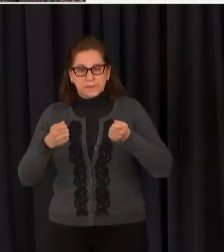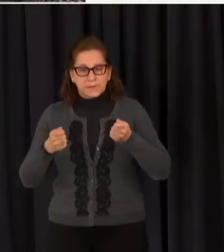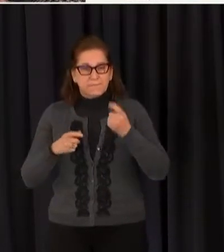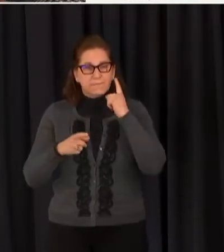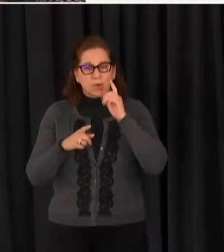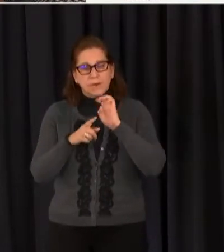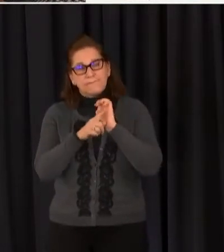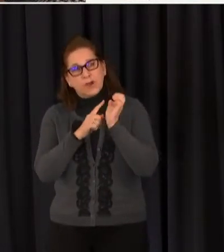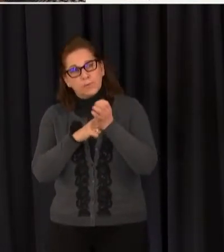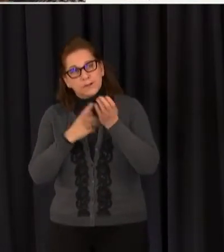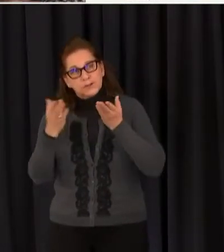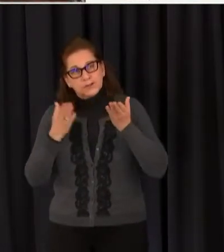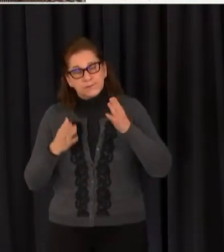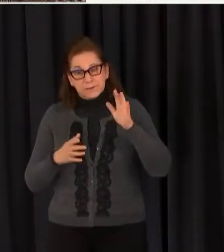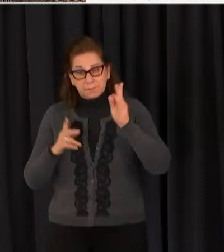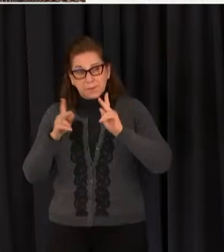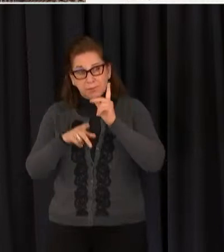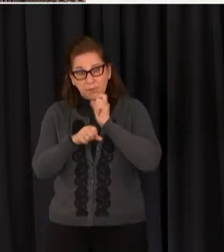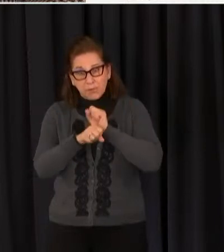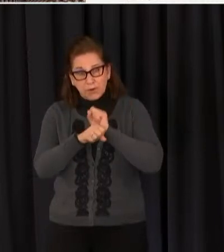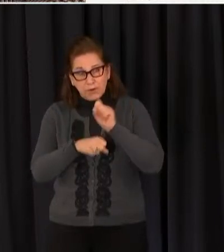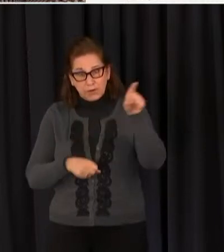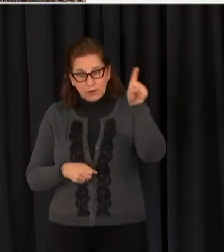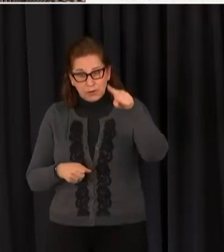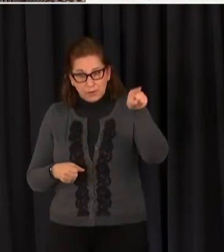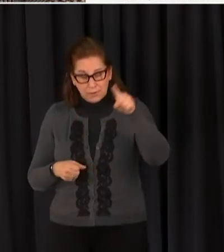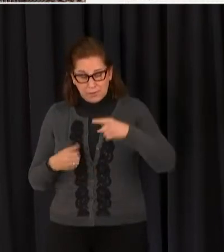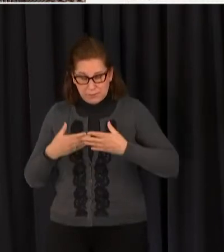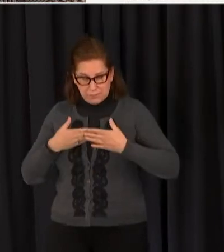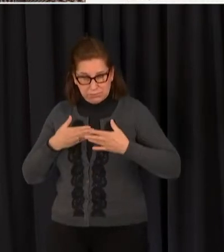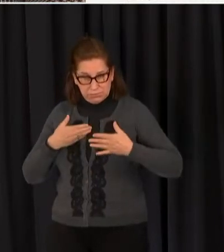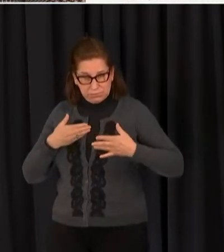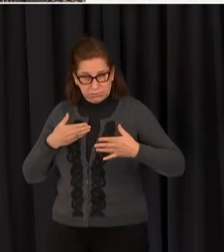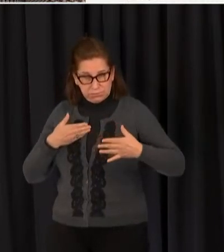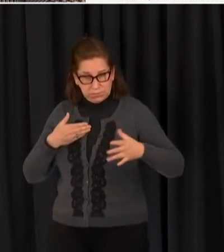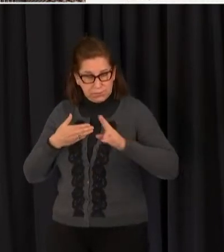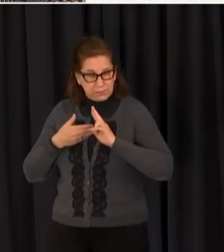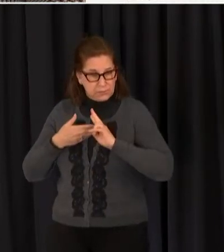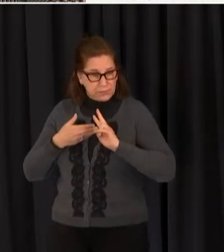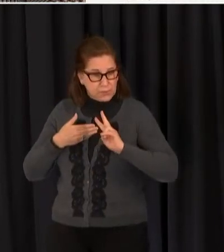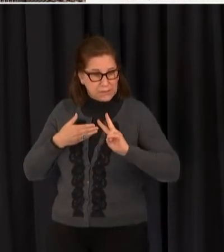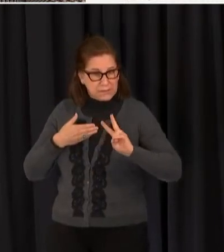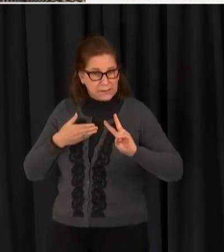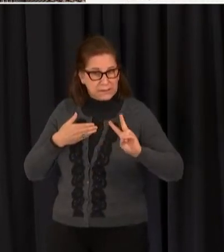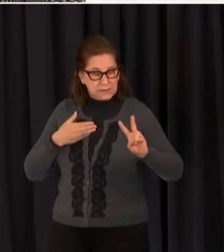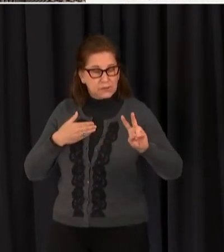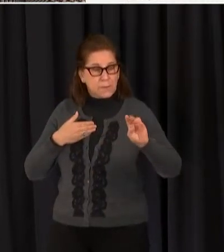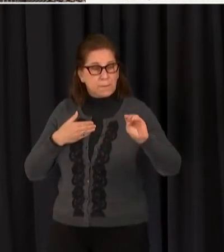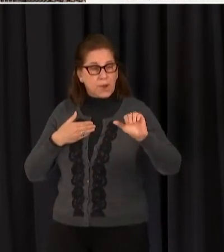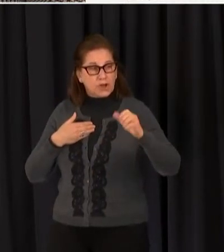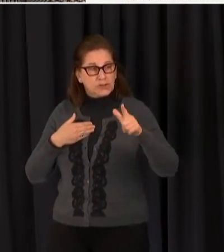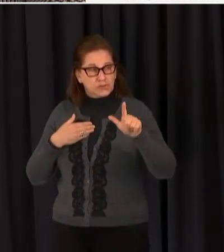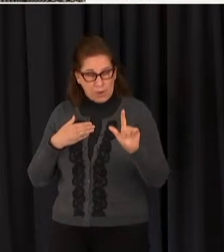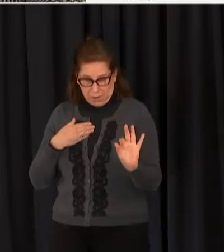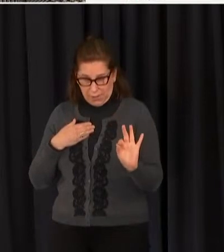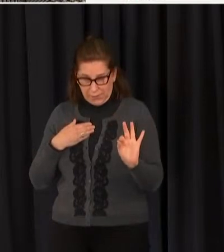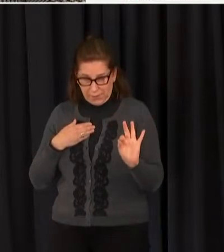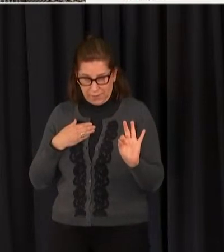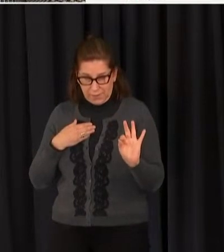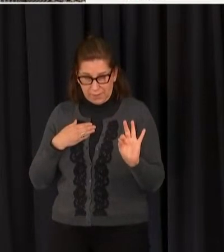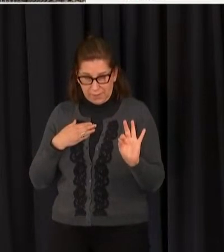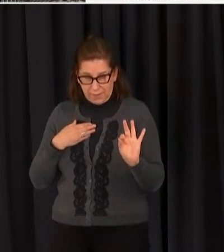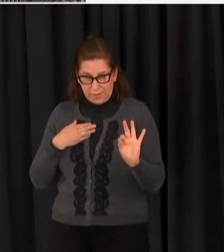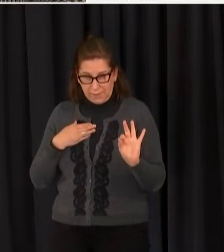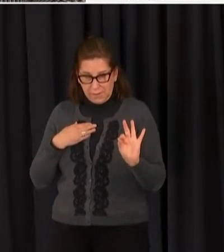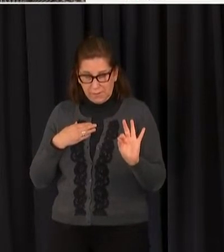March 29th, so 2 weeks from now, we will include more public transit workers for